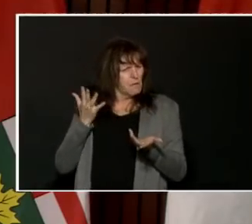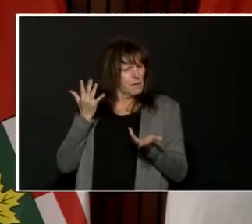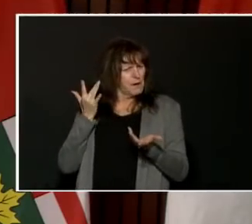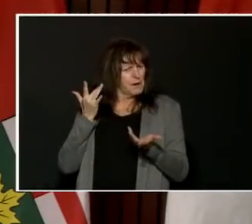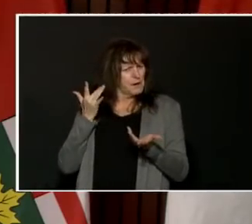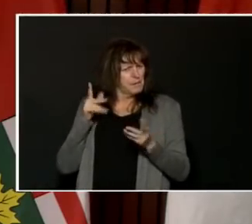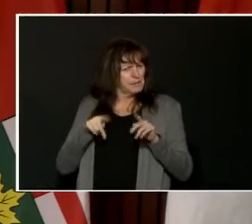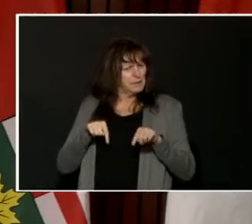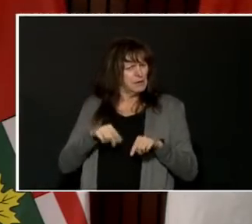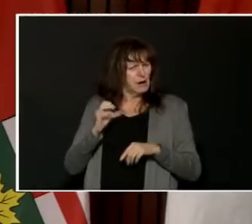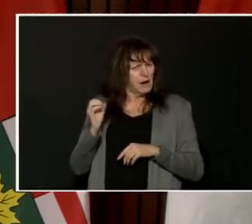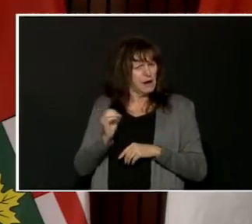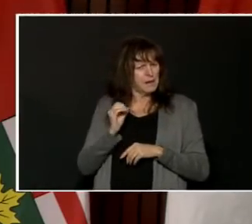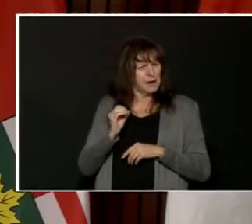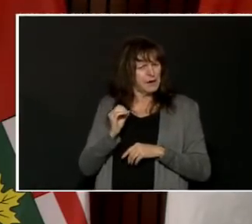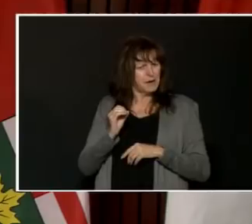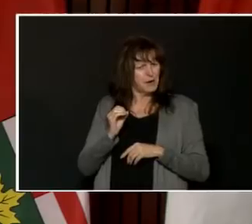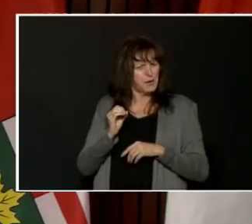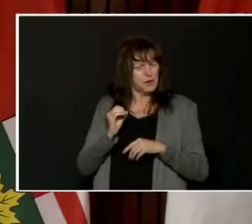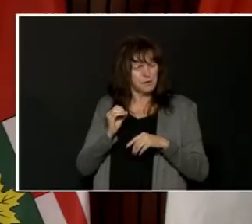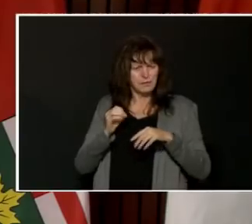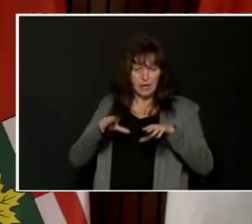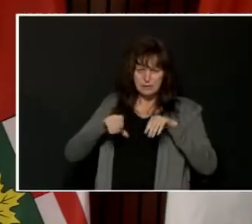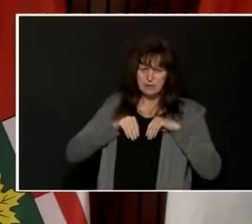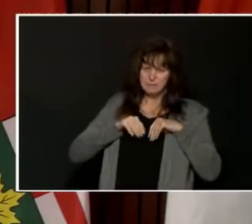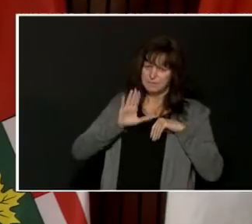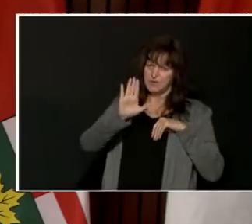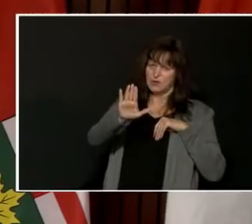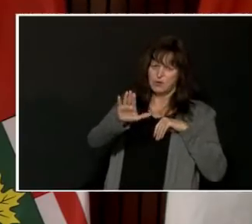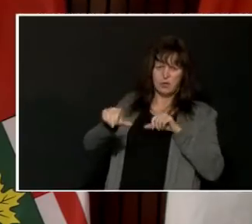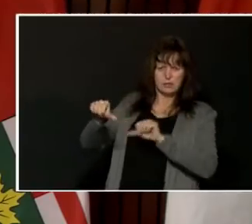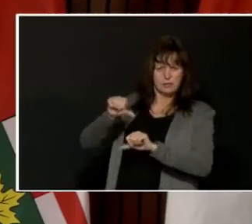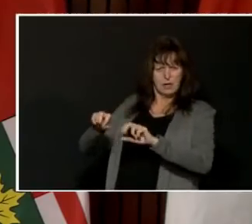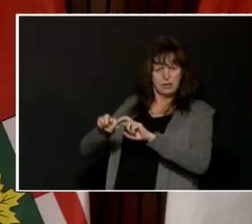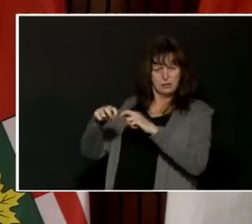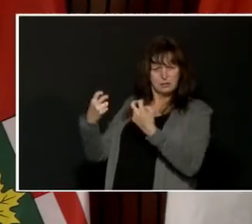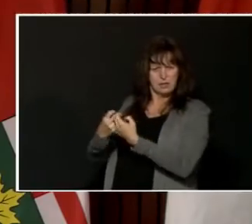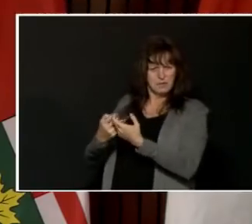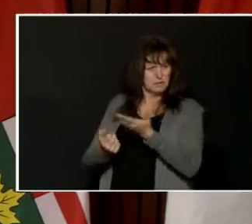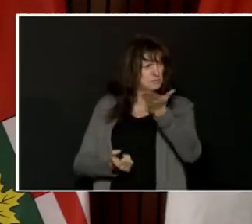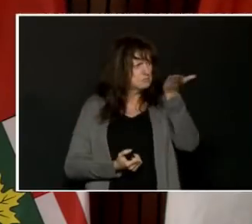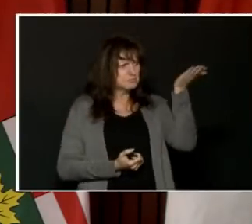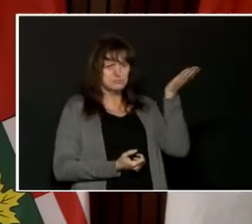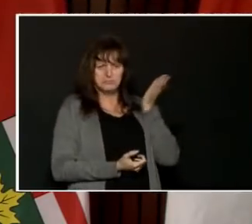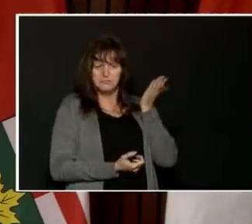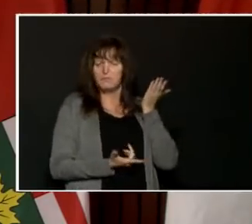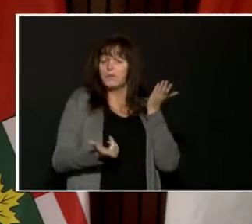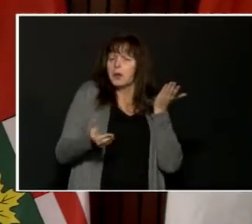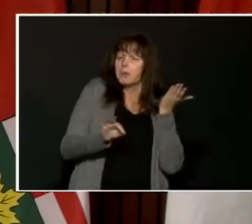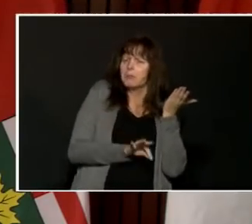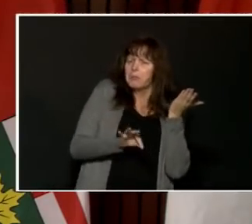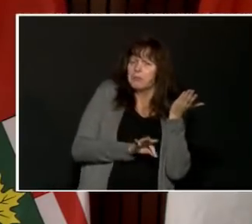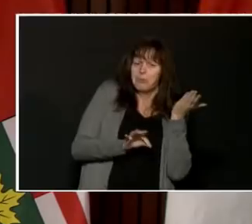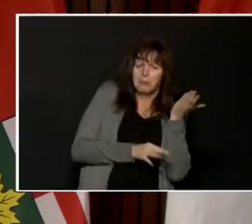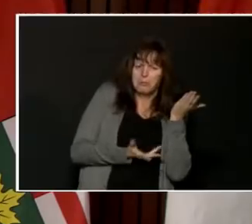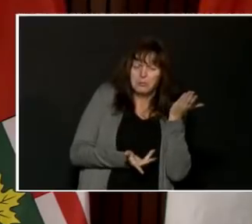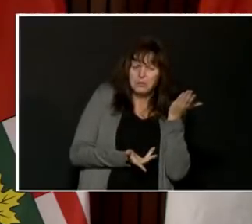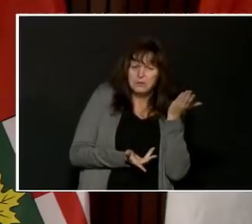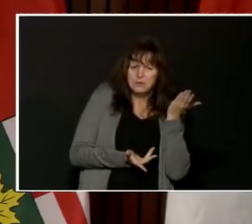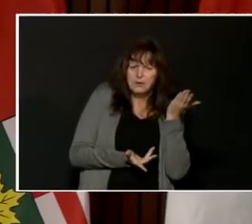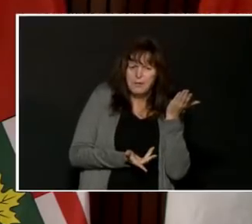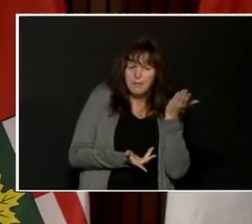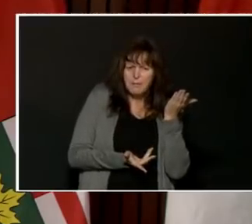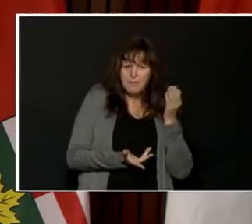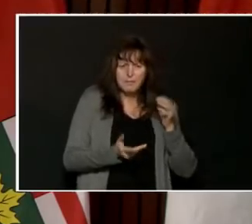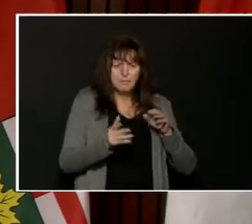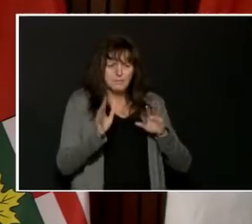the severity issue over all those other voices? So I showed you earlier on in the presentation the data from Denmark that is publicly available